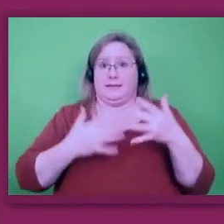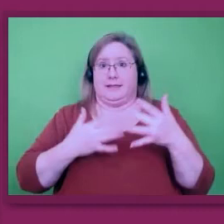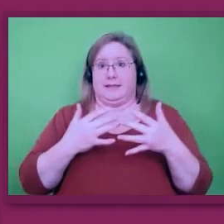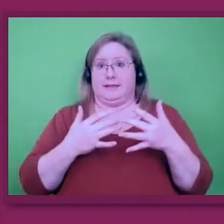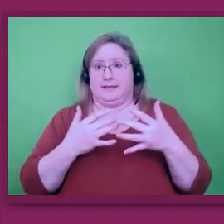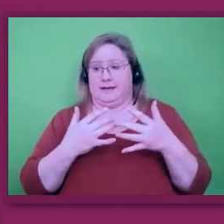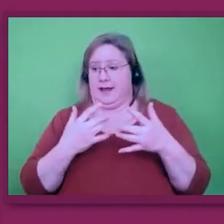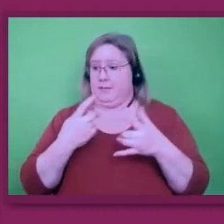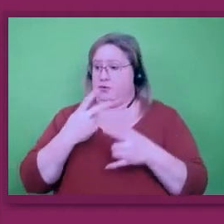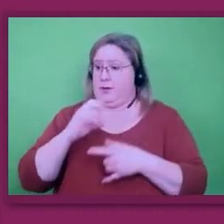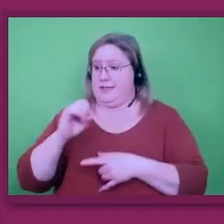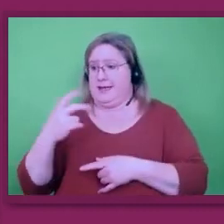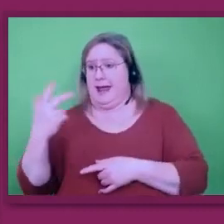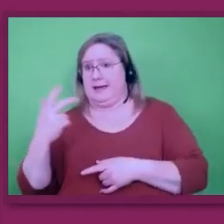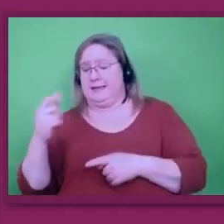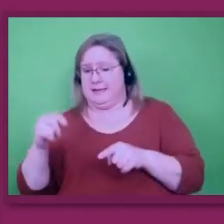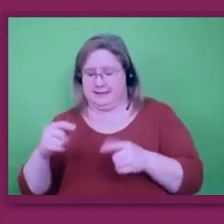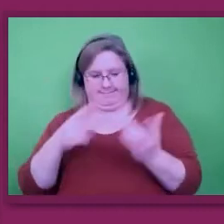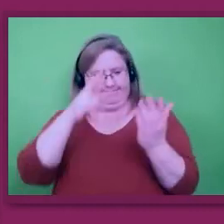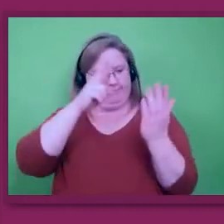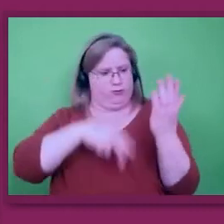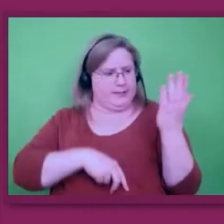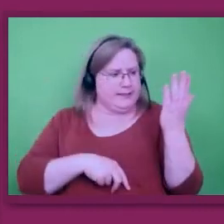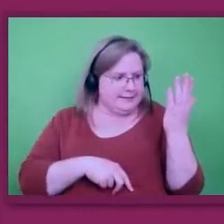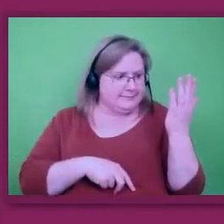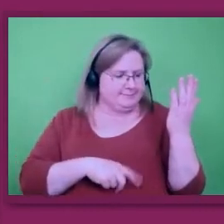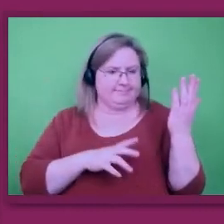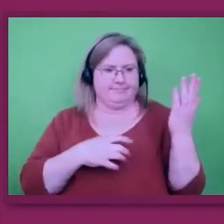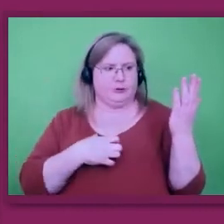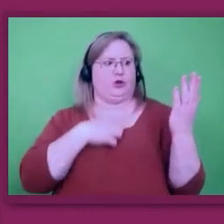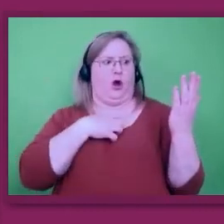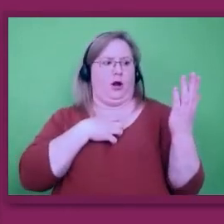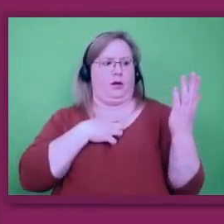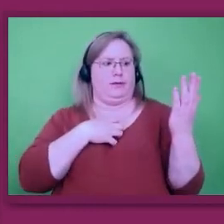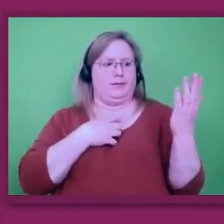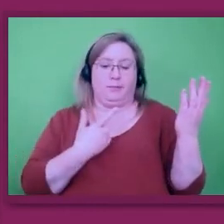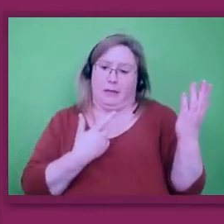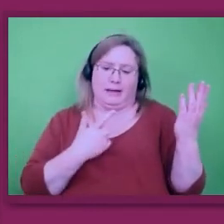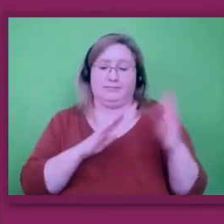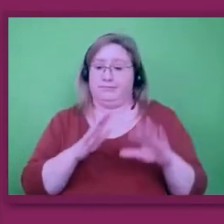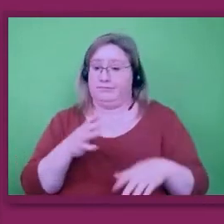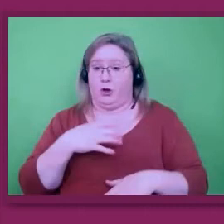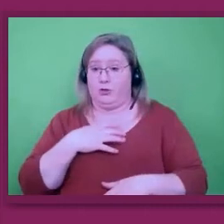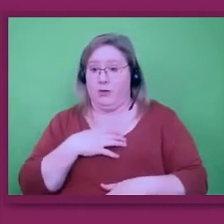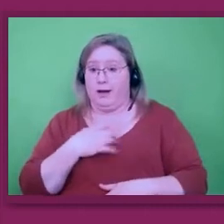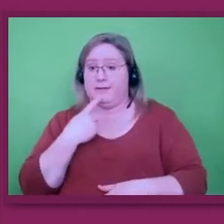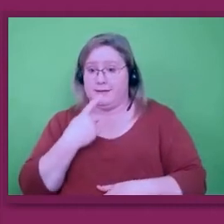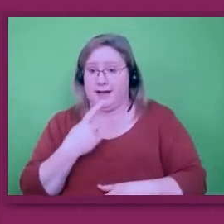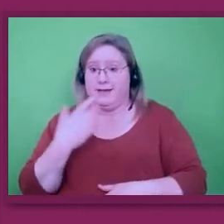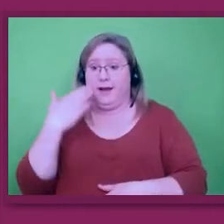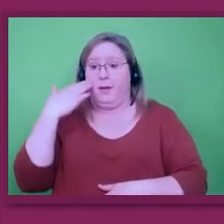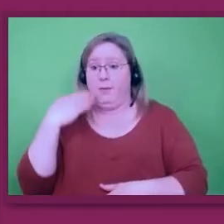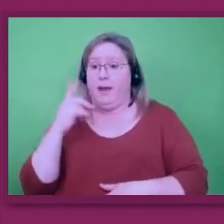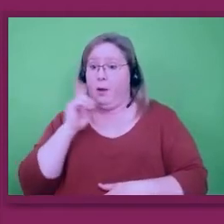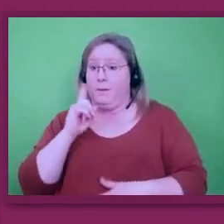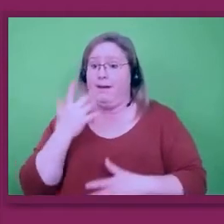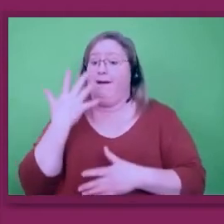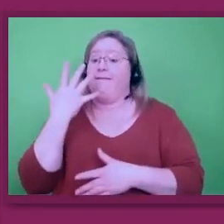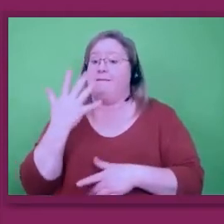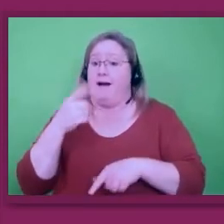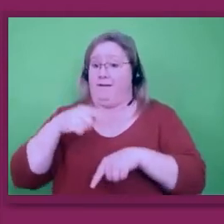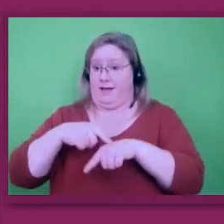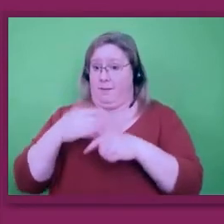I was shocked, but I wasn't surprised to hear that Black women were indeed 5 times more likely to die. And I'll try to put this into perspective for